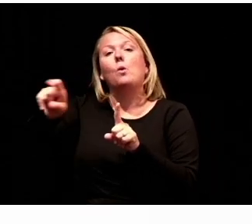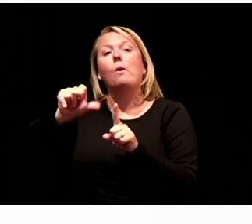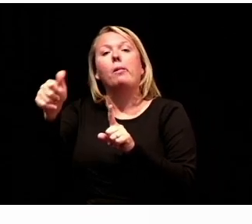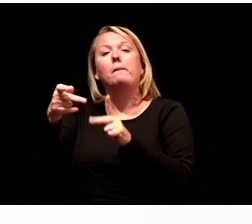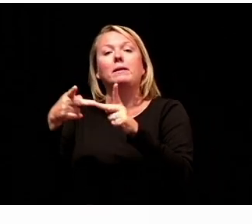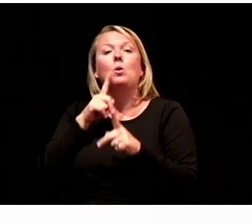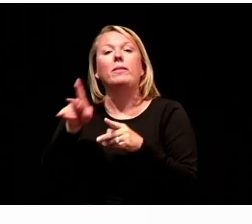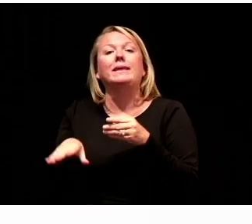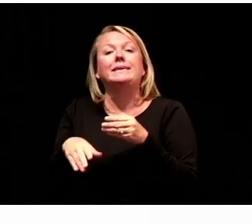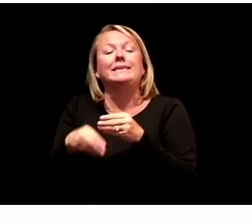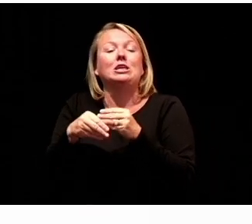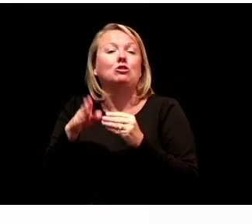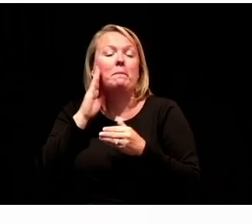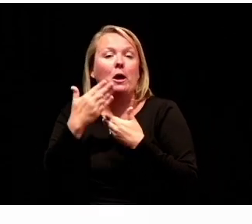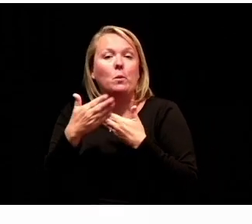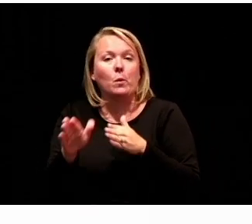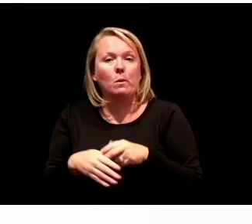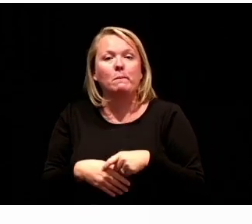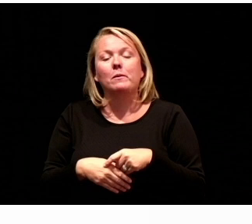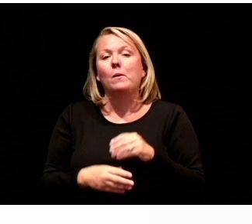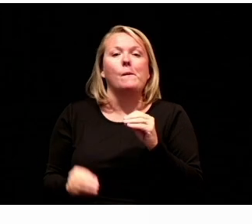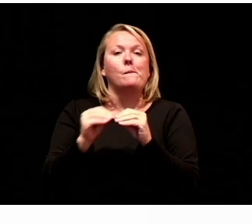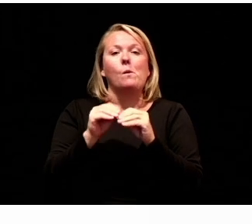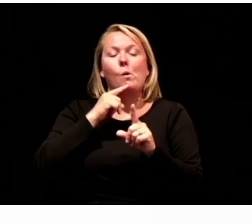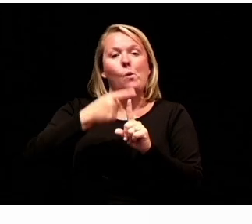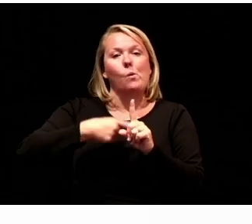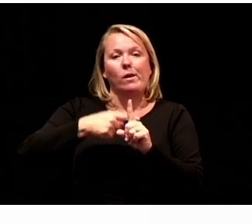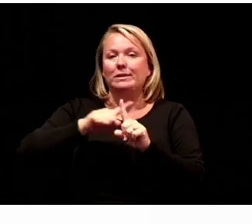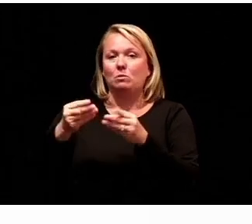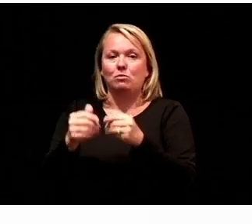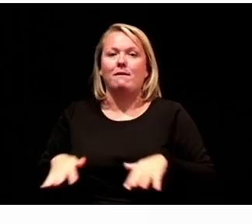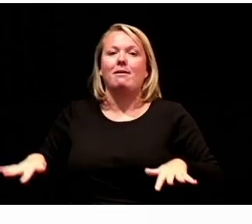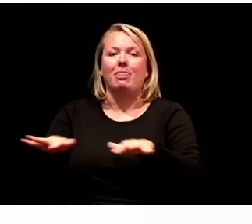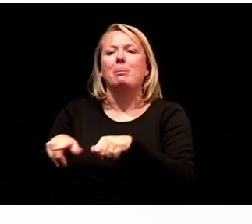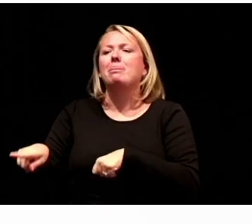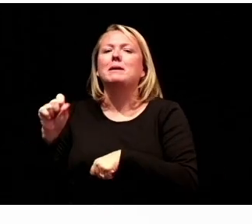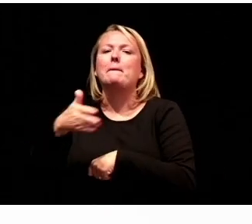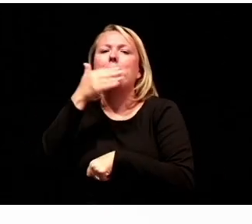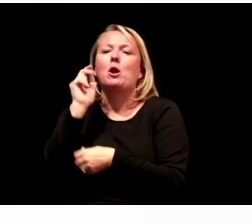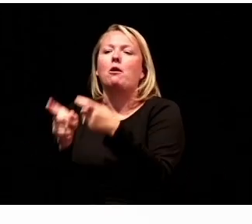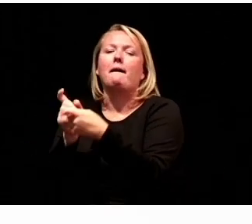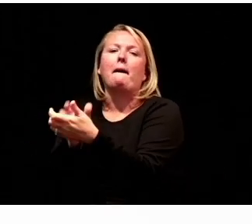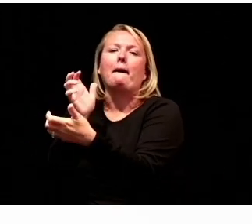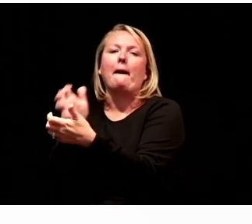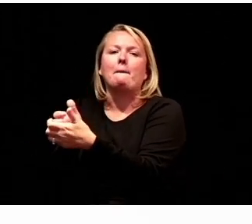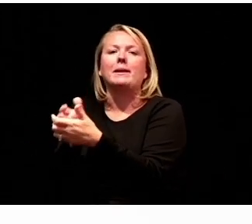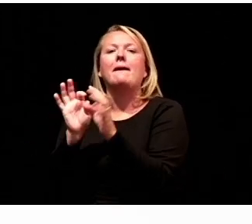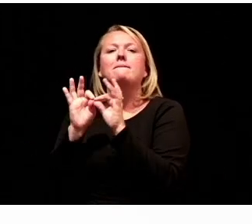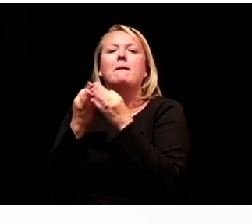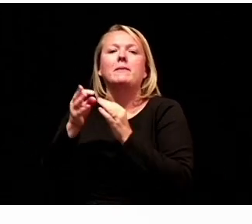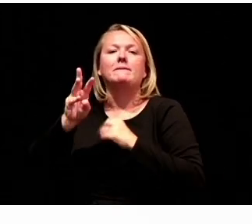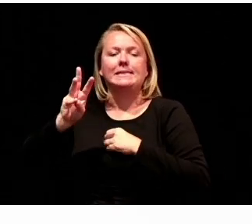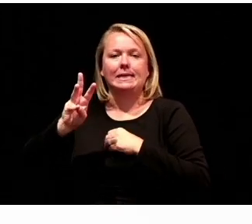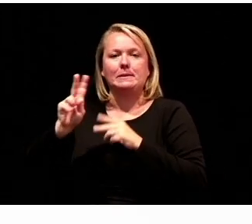this amazing 3-bedroom, 2-bath townhouse, that was located